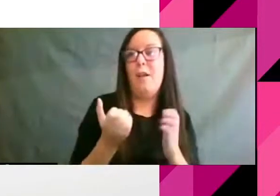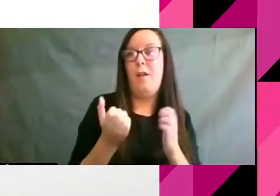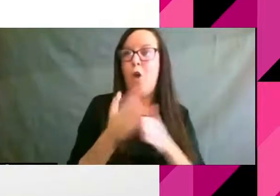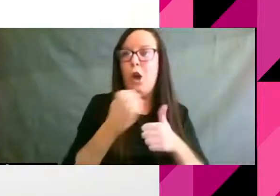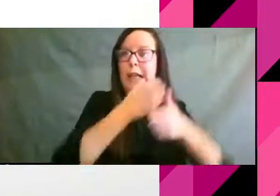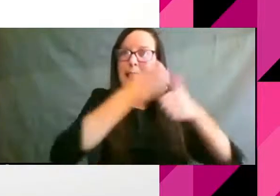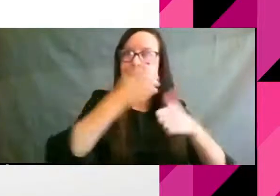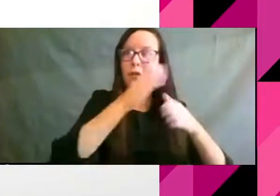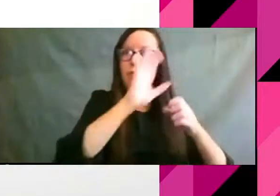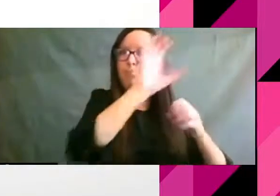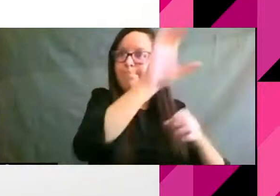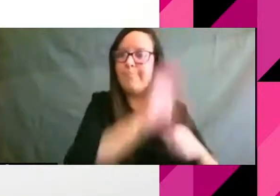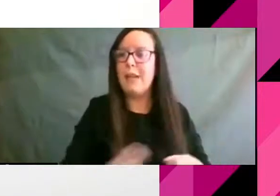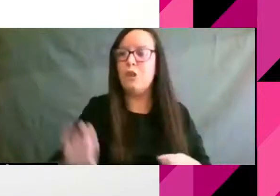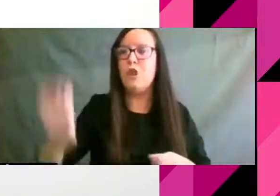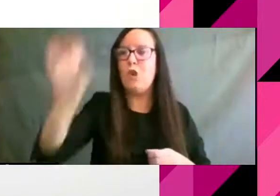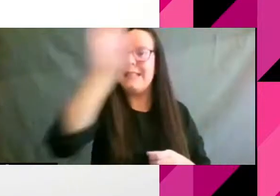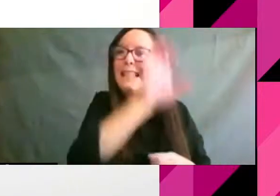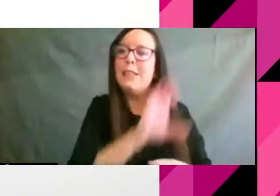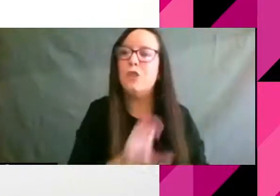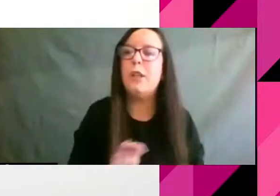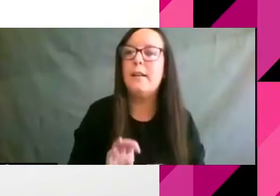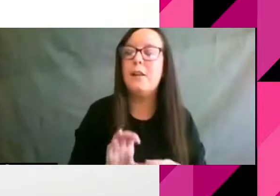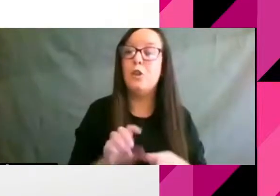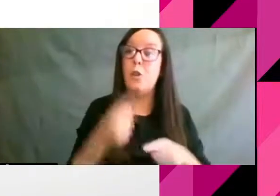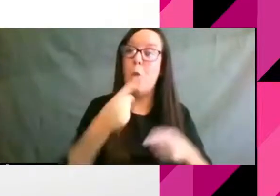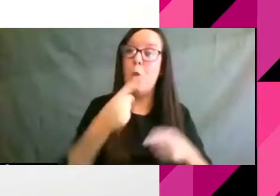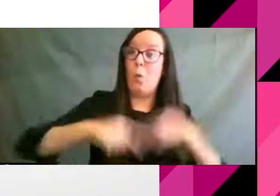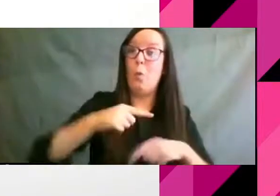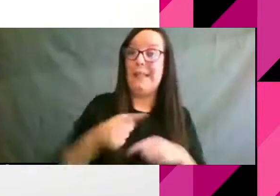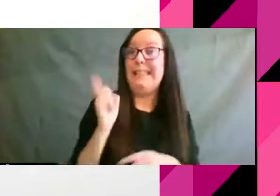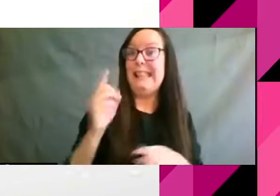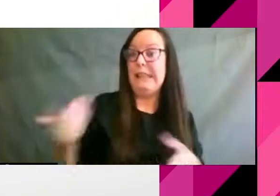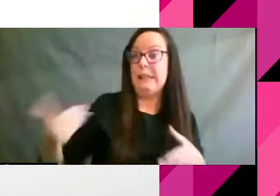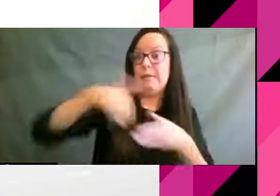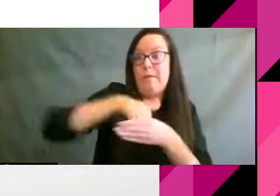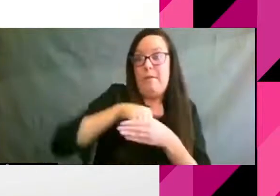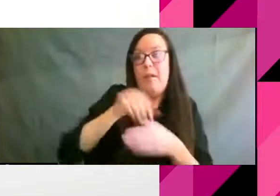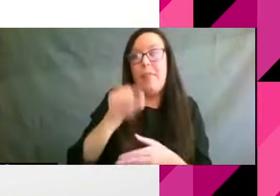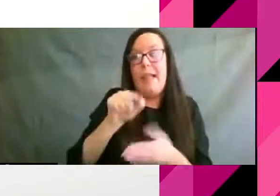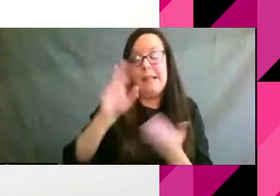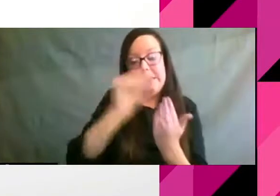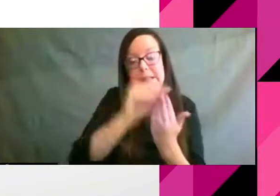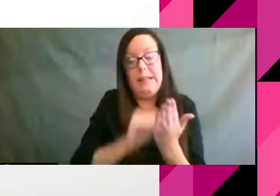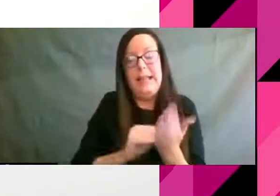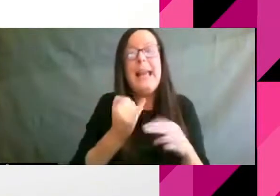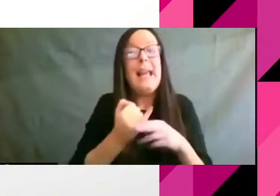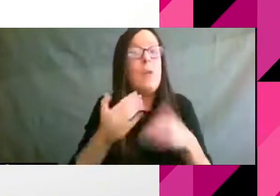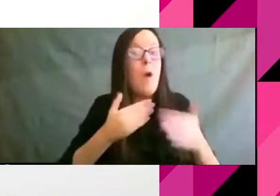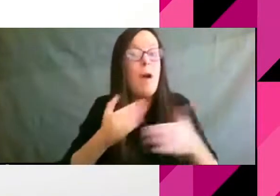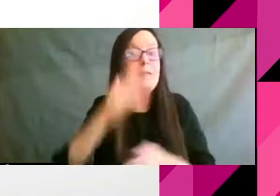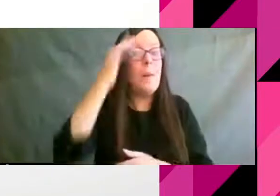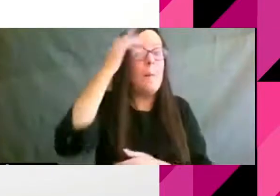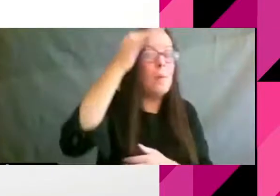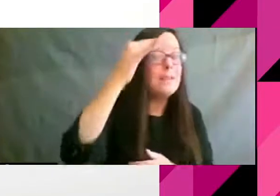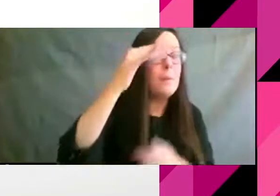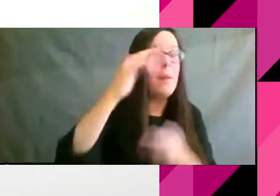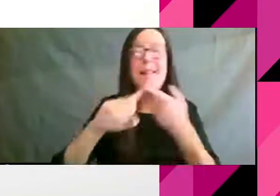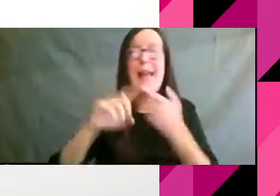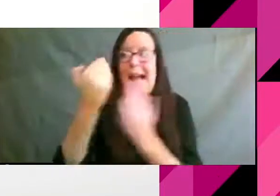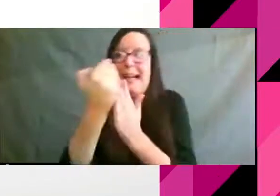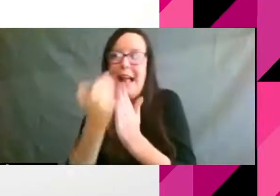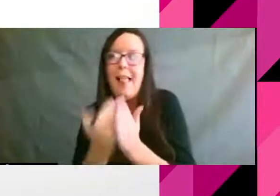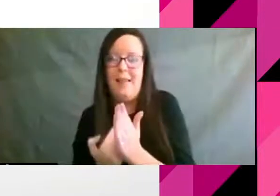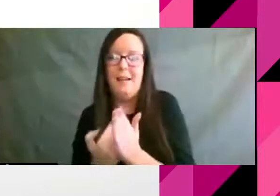that we had incorporated in the principles and guidelines. Then we